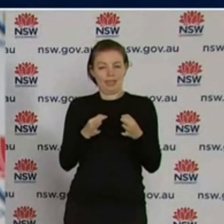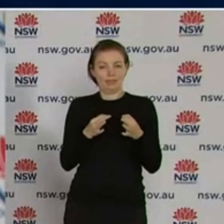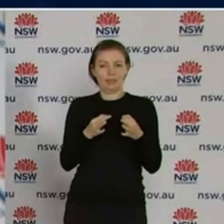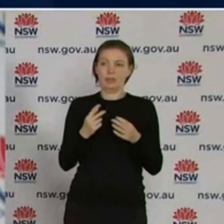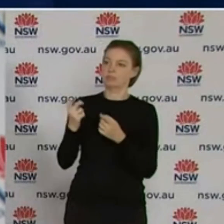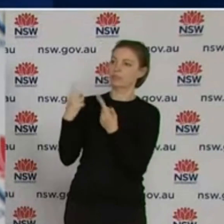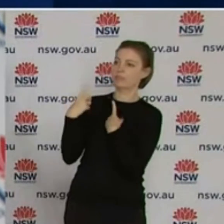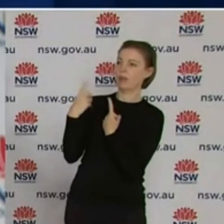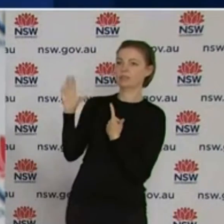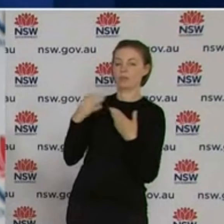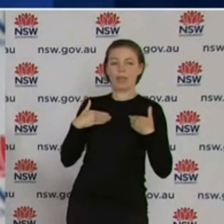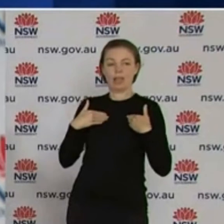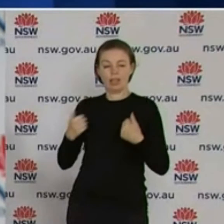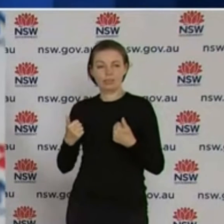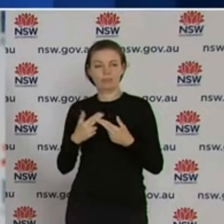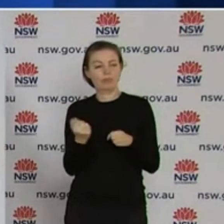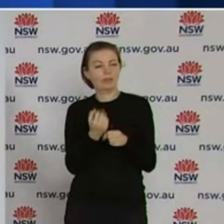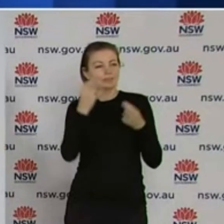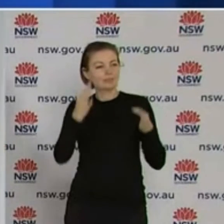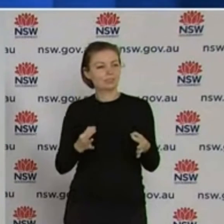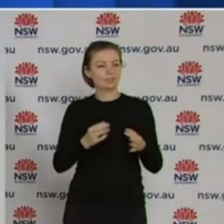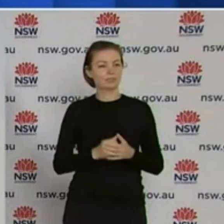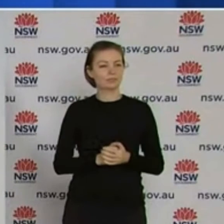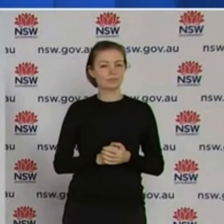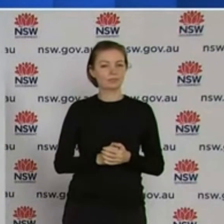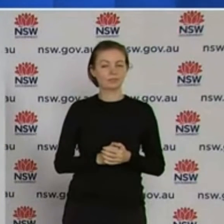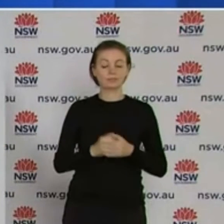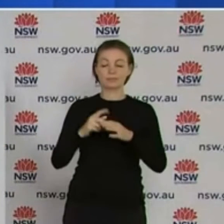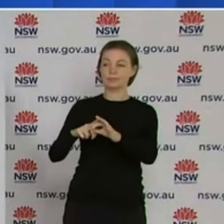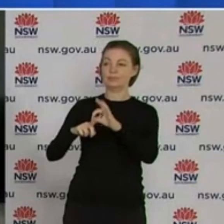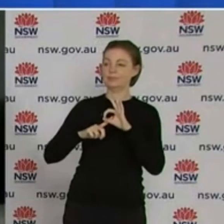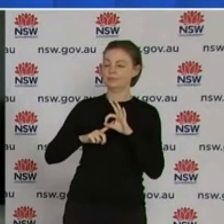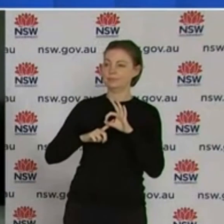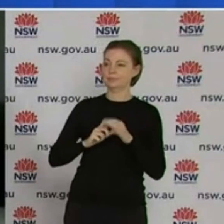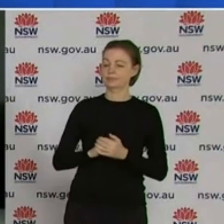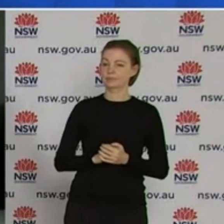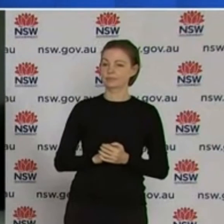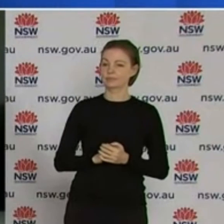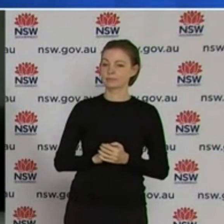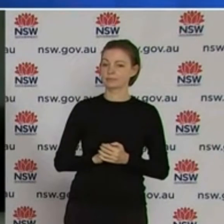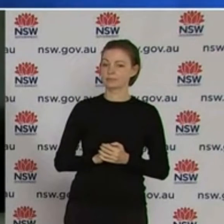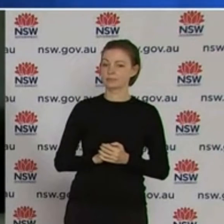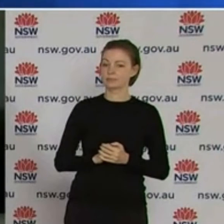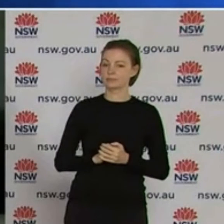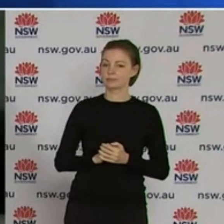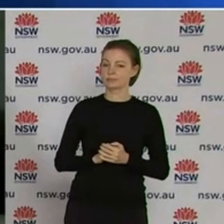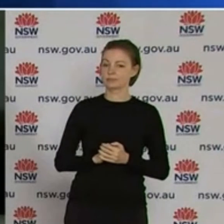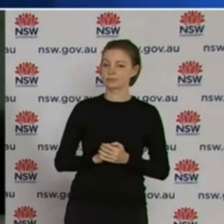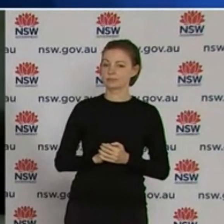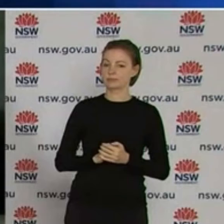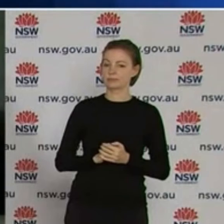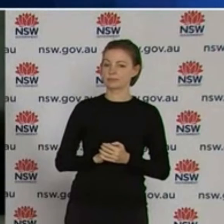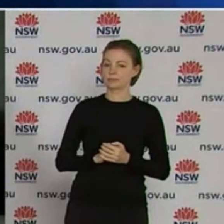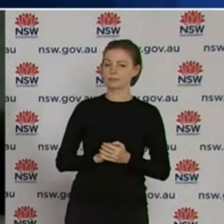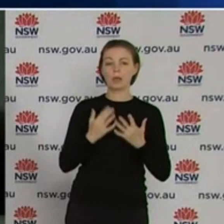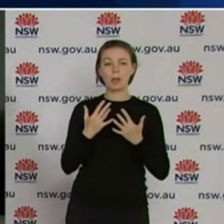advice as to what's happening in particular communities. Doctors and GPs are reporting a rising number of people coming forward and asking for an exemption and vaccine, asking